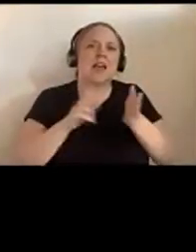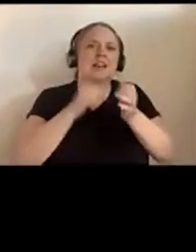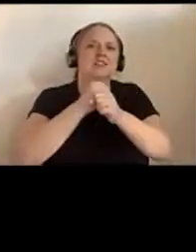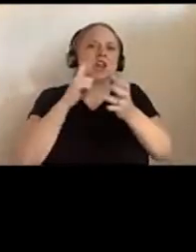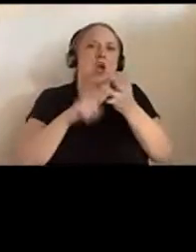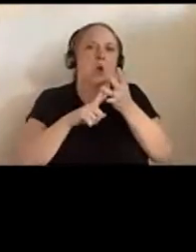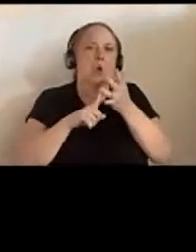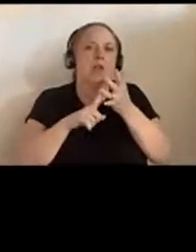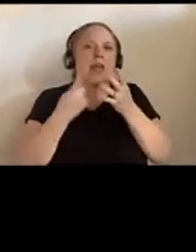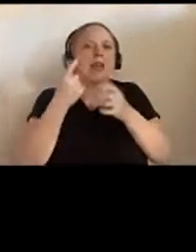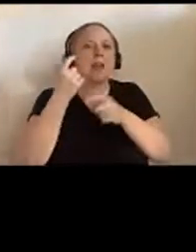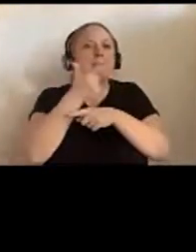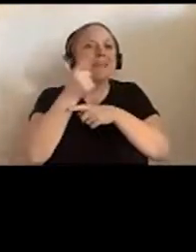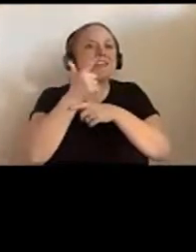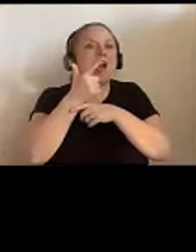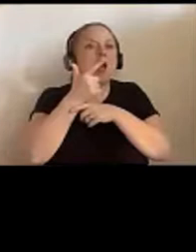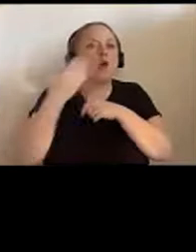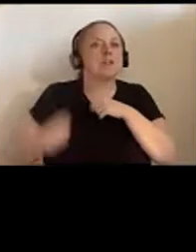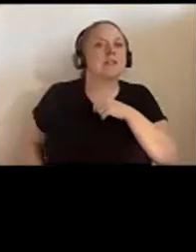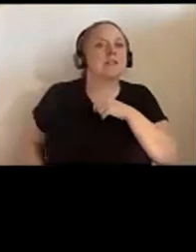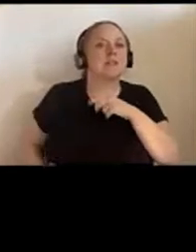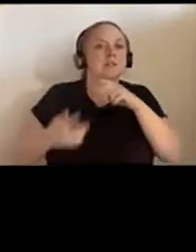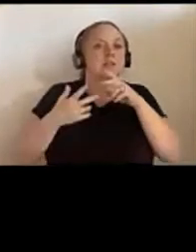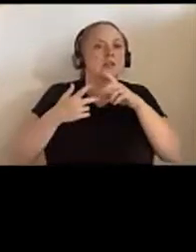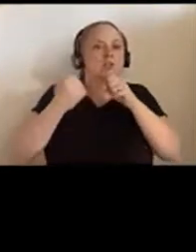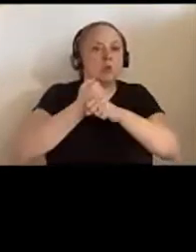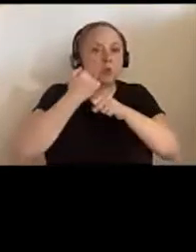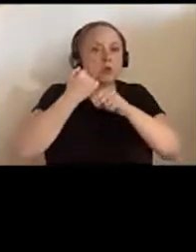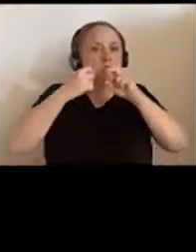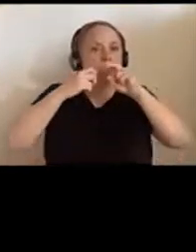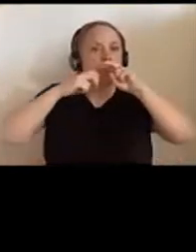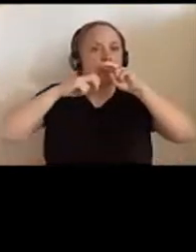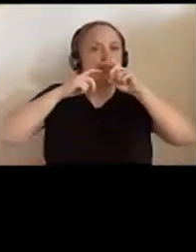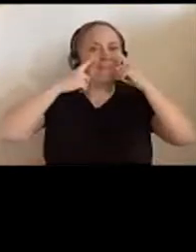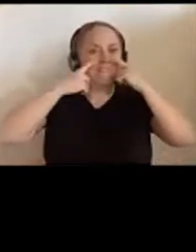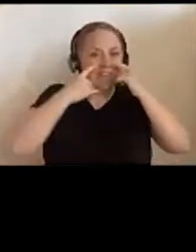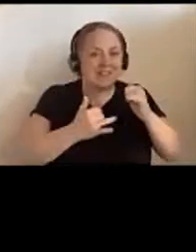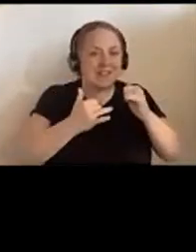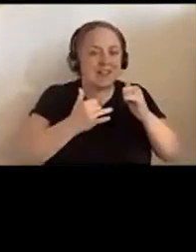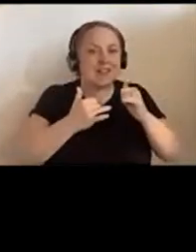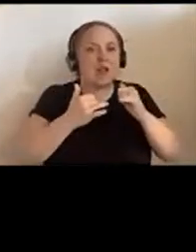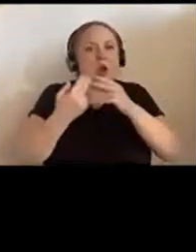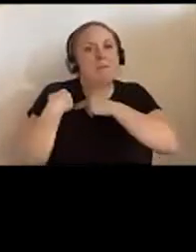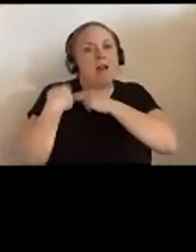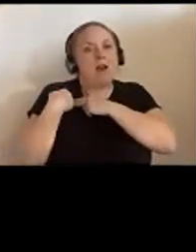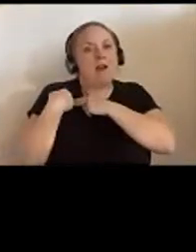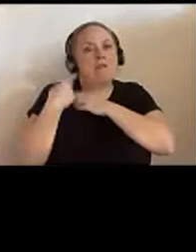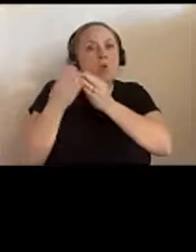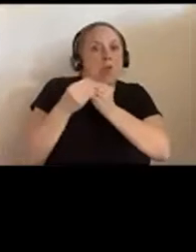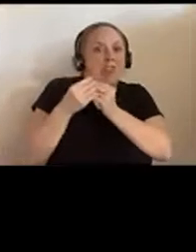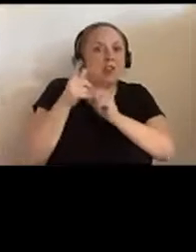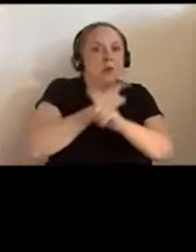out investigations with and on behalf of communities and individuals affected by